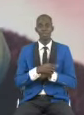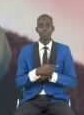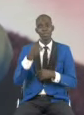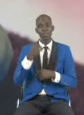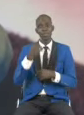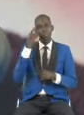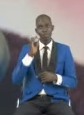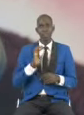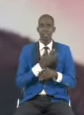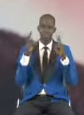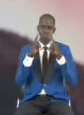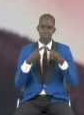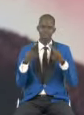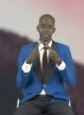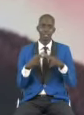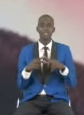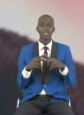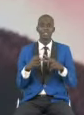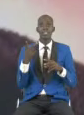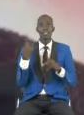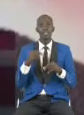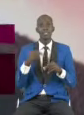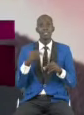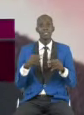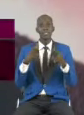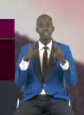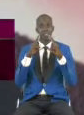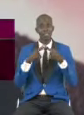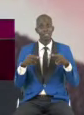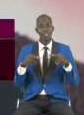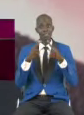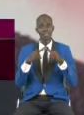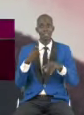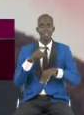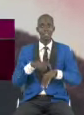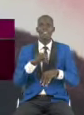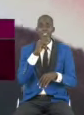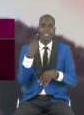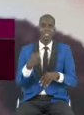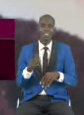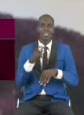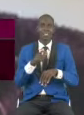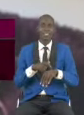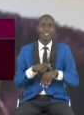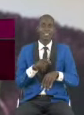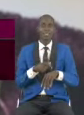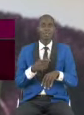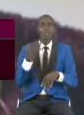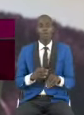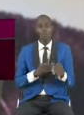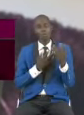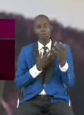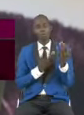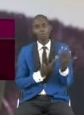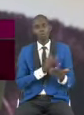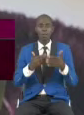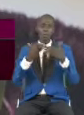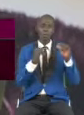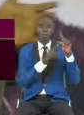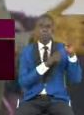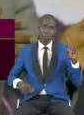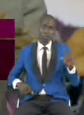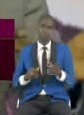retreat. The retreat time is a time of waiting before the Lord.